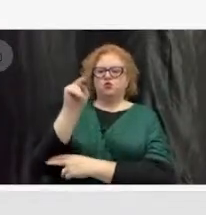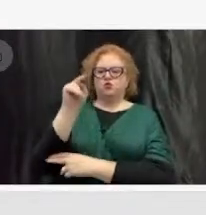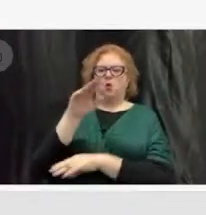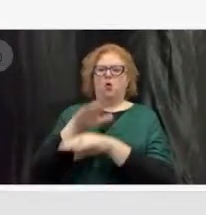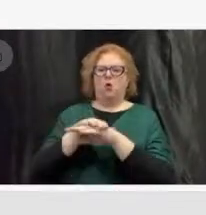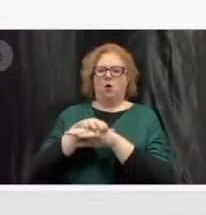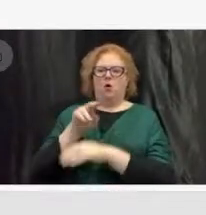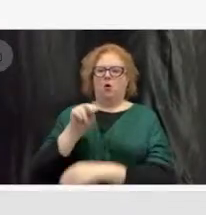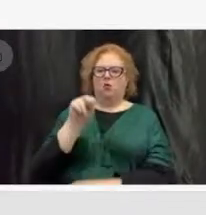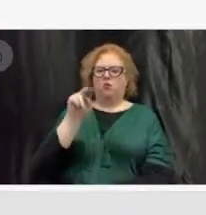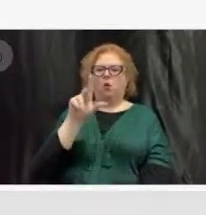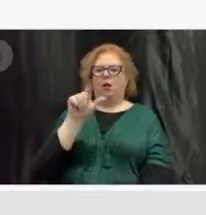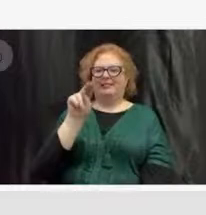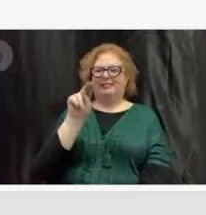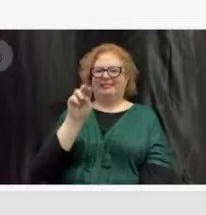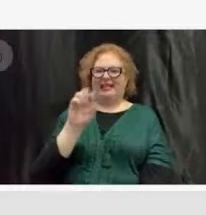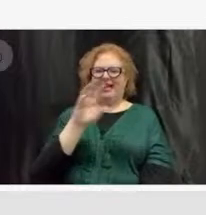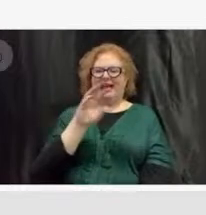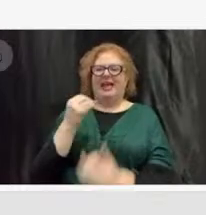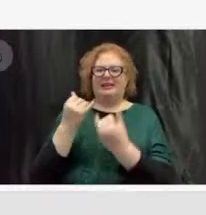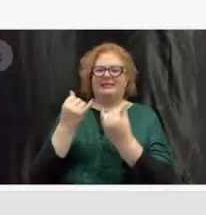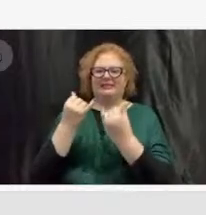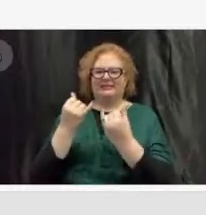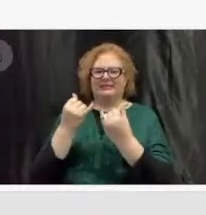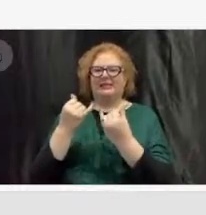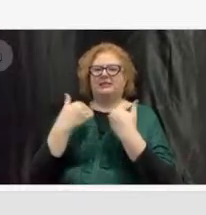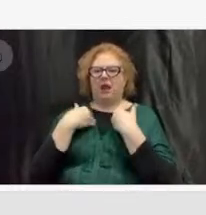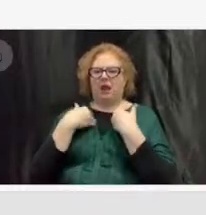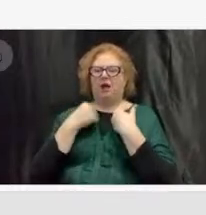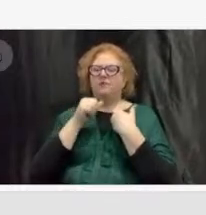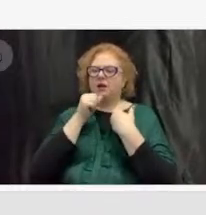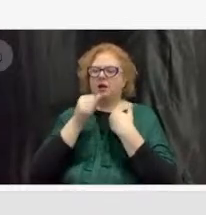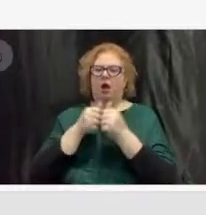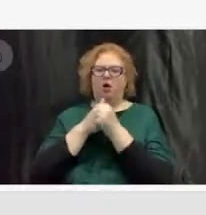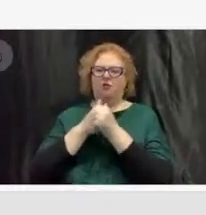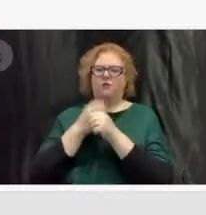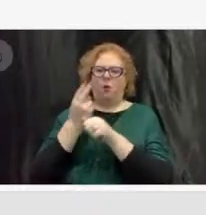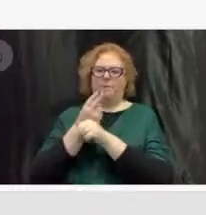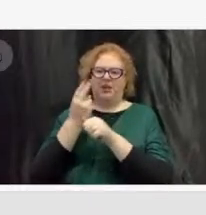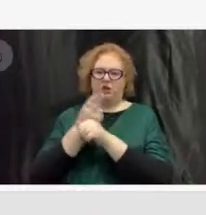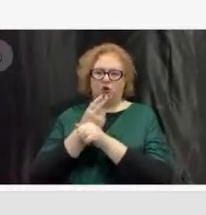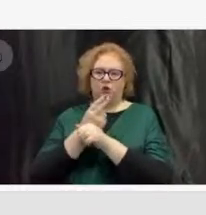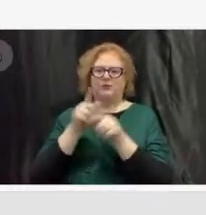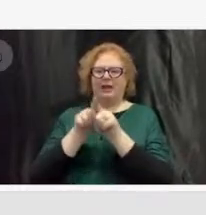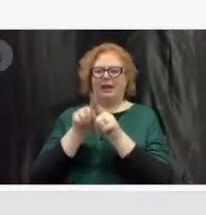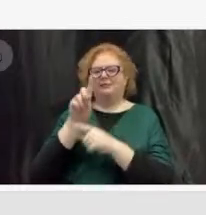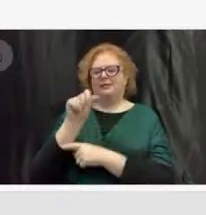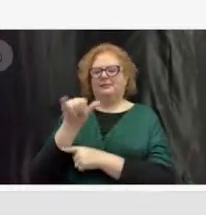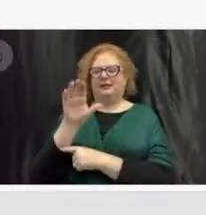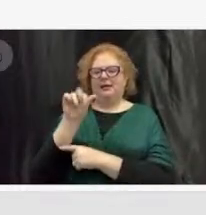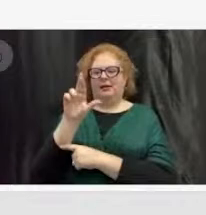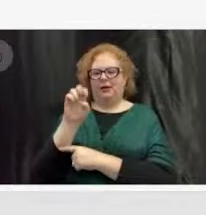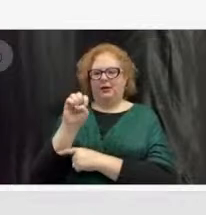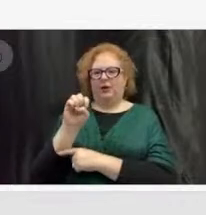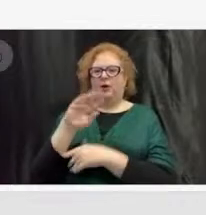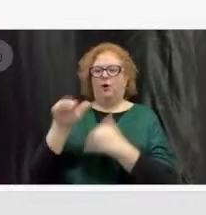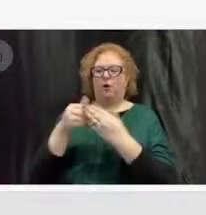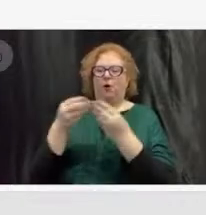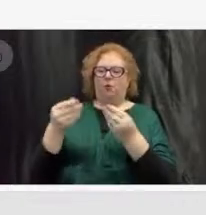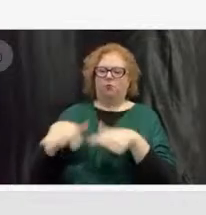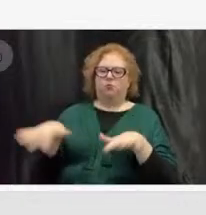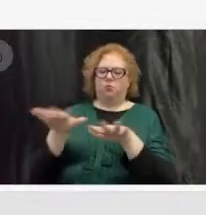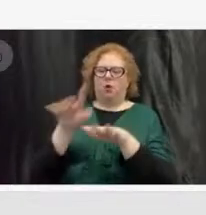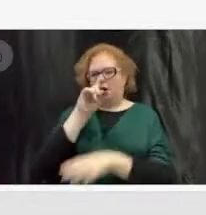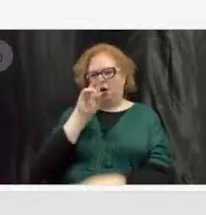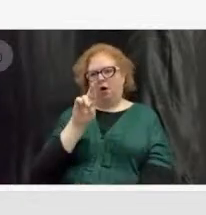North Lane, is also an existing non-conforming use as a daycare. The properties along North Lane are all zoned R2.